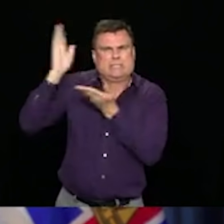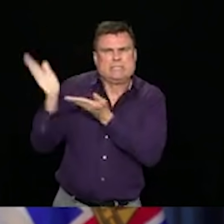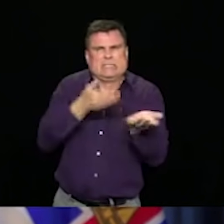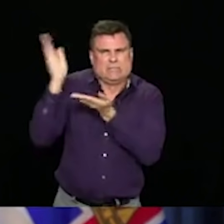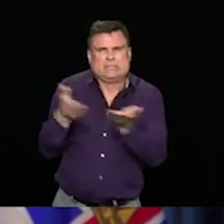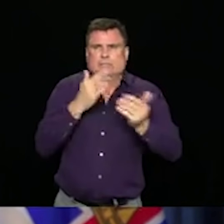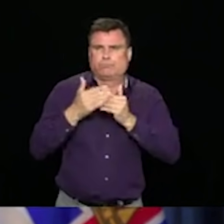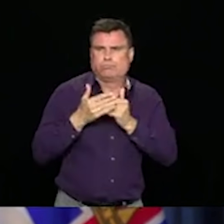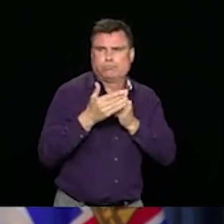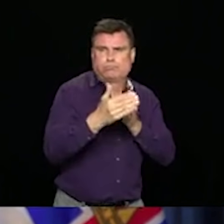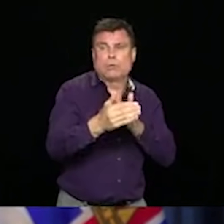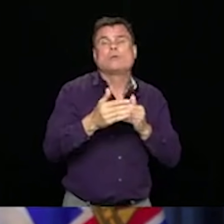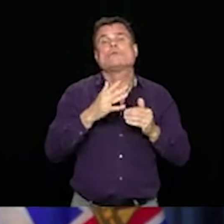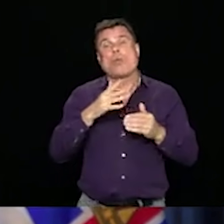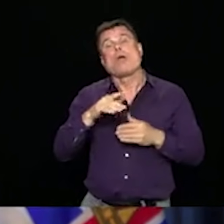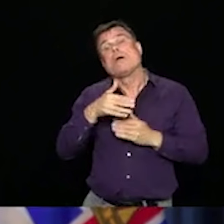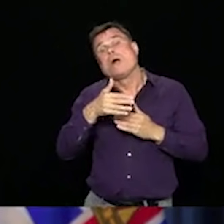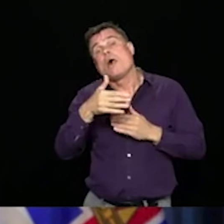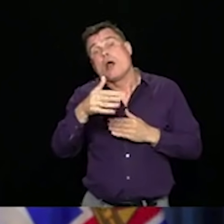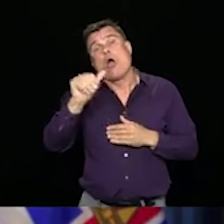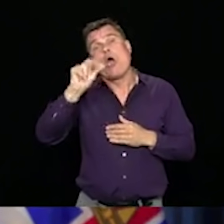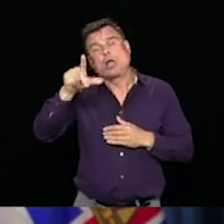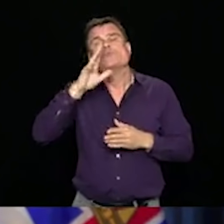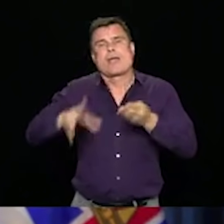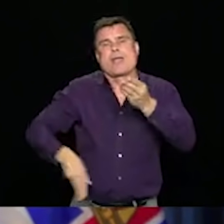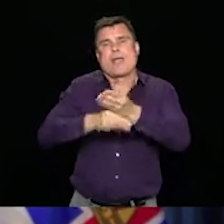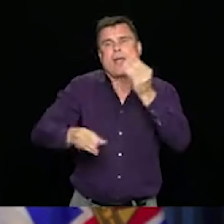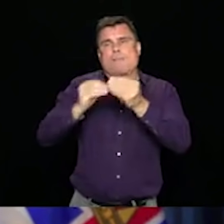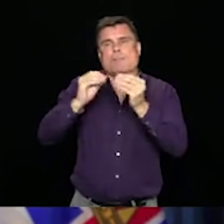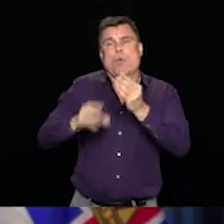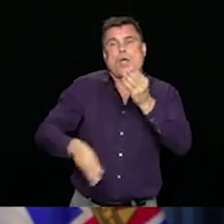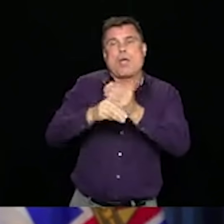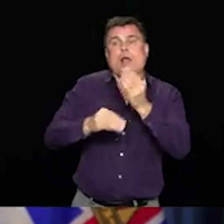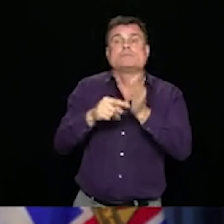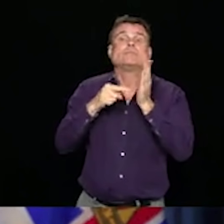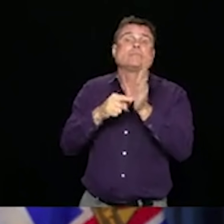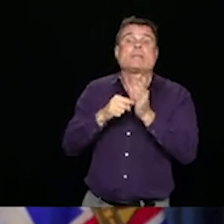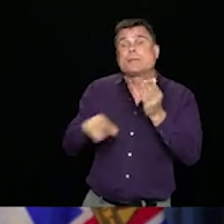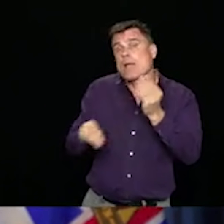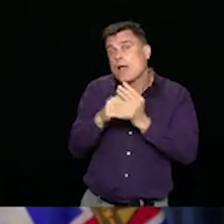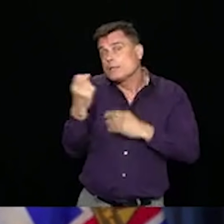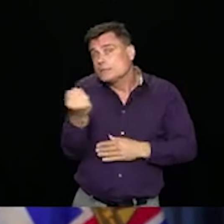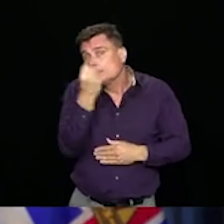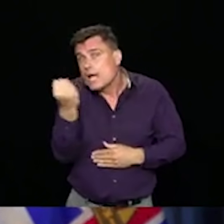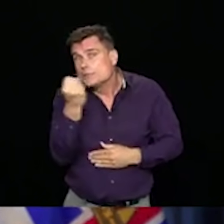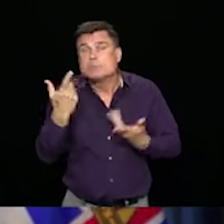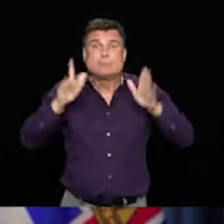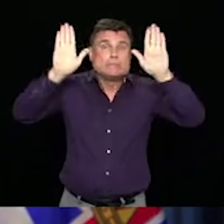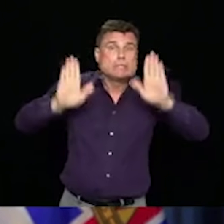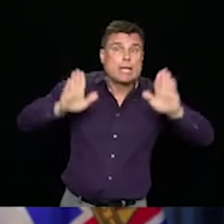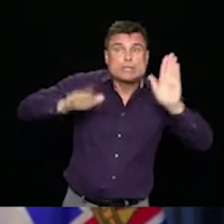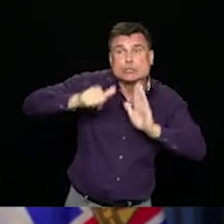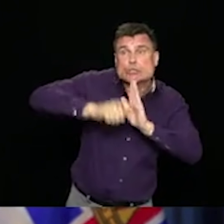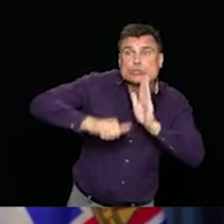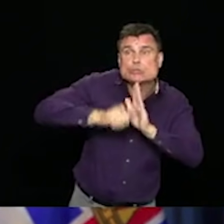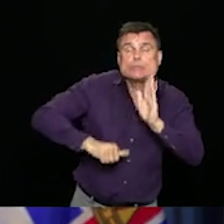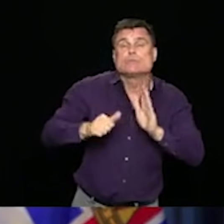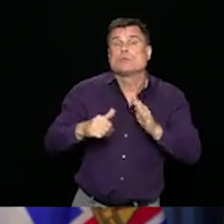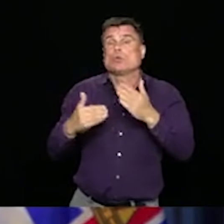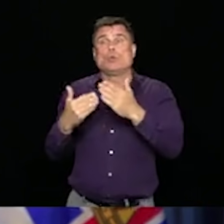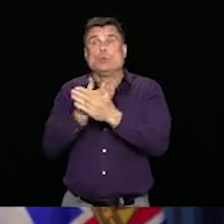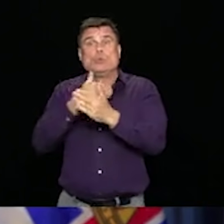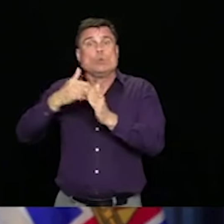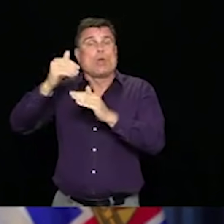add resources and capacity by extending daily hours of operation, adding Saturdays and Sundays to the schedule, and opening new operating